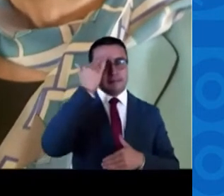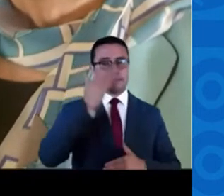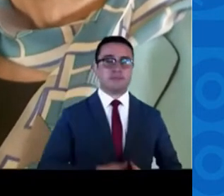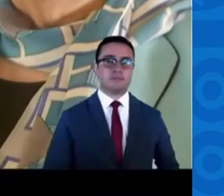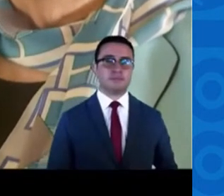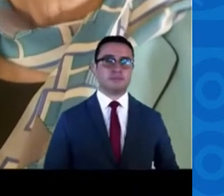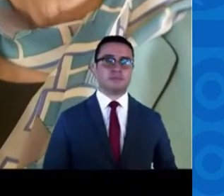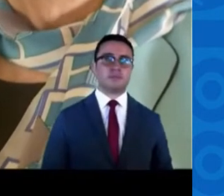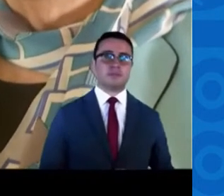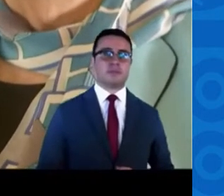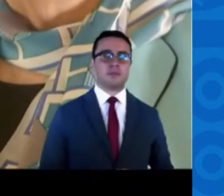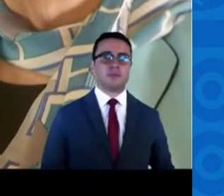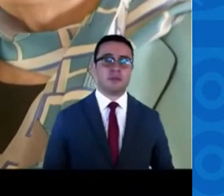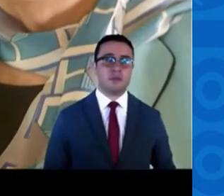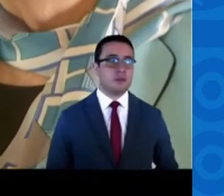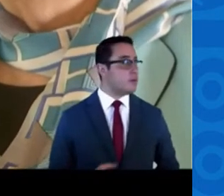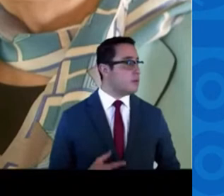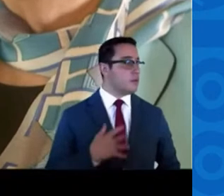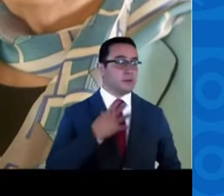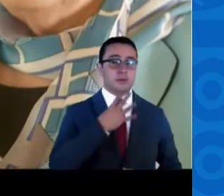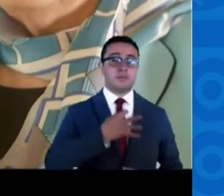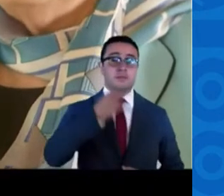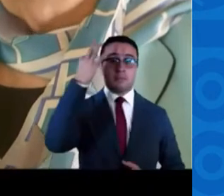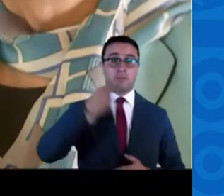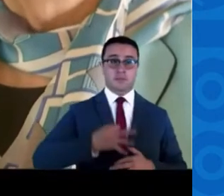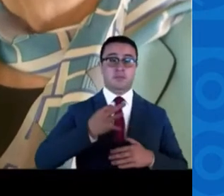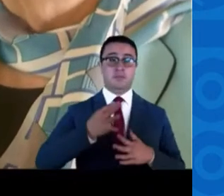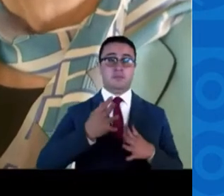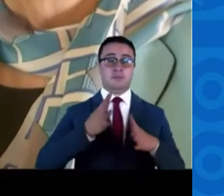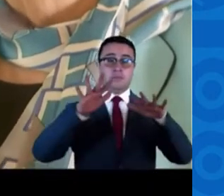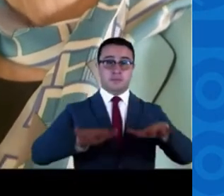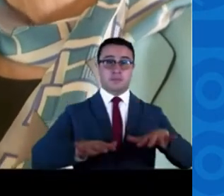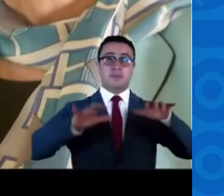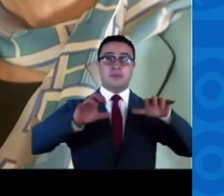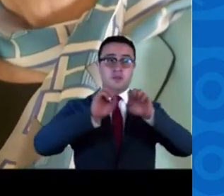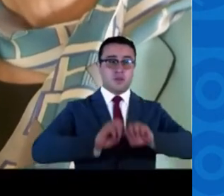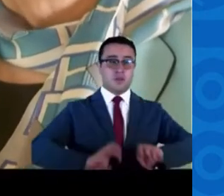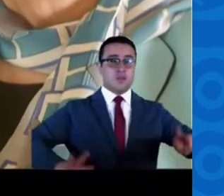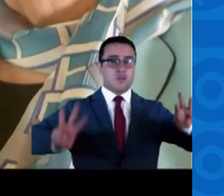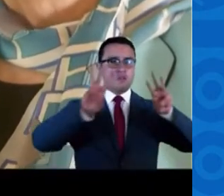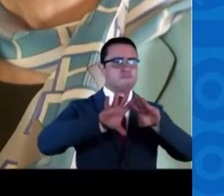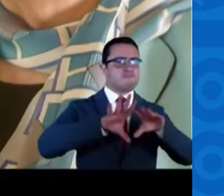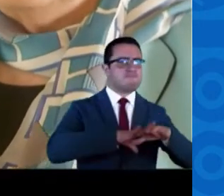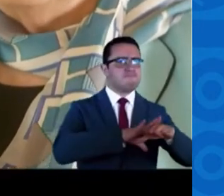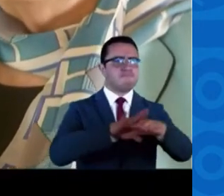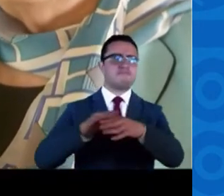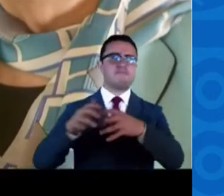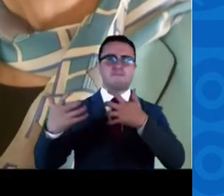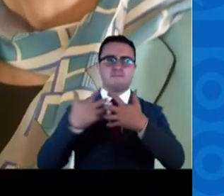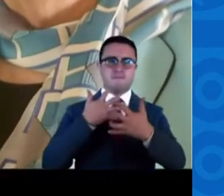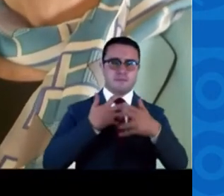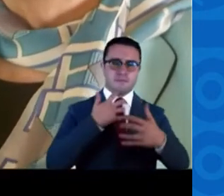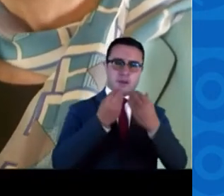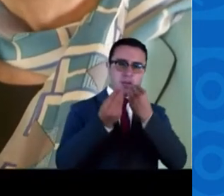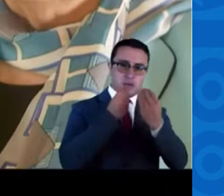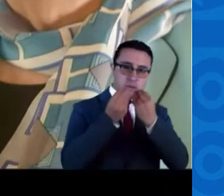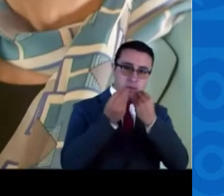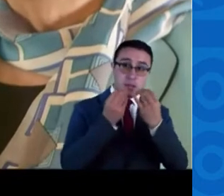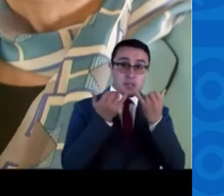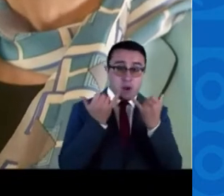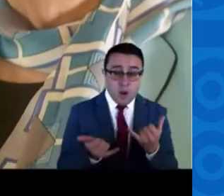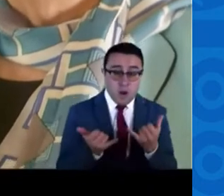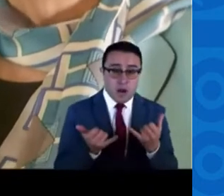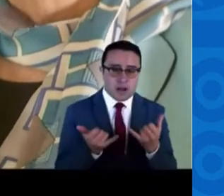and innovation. The call to action of the General Secretary about